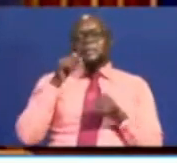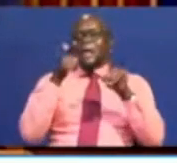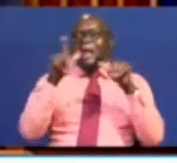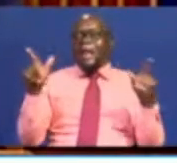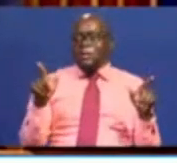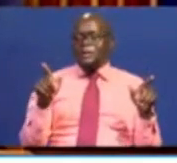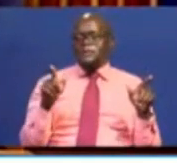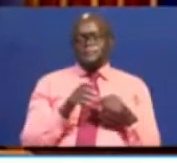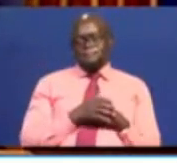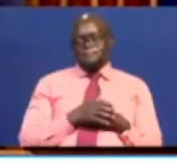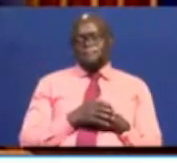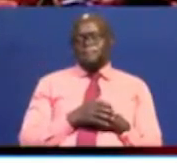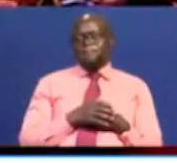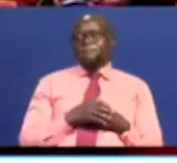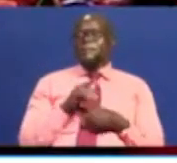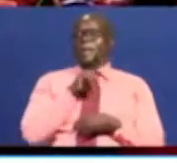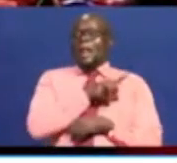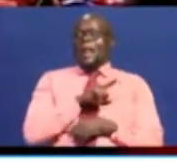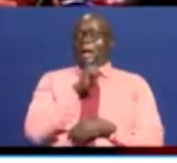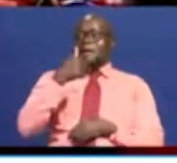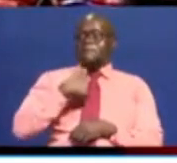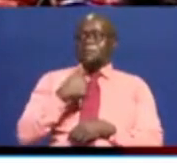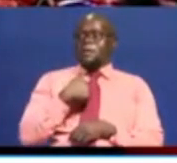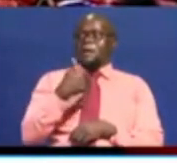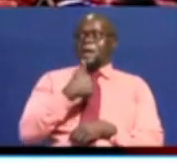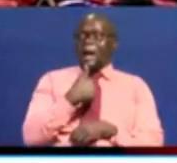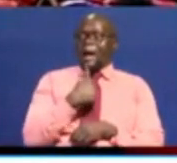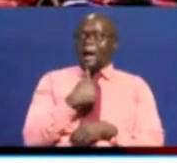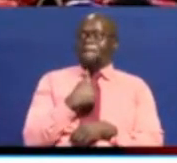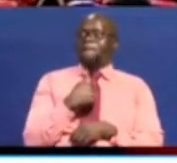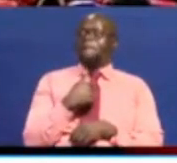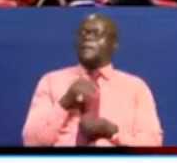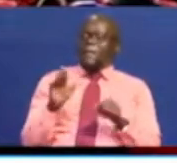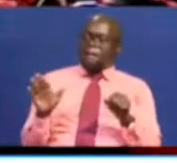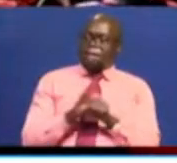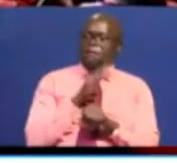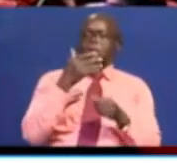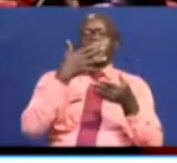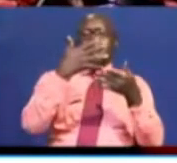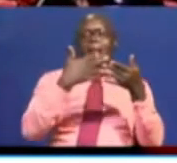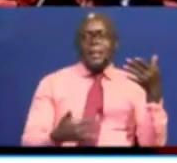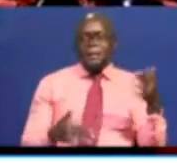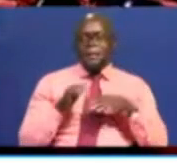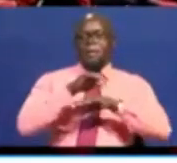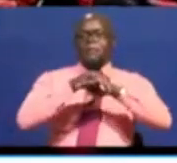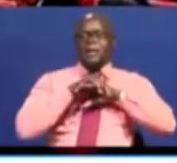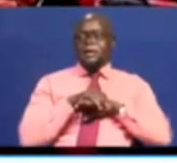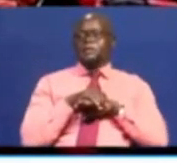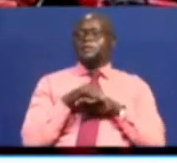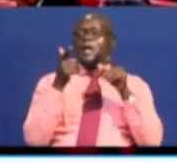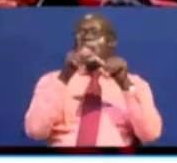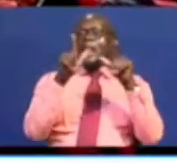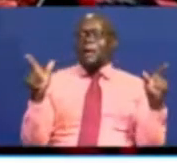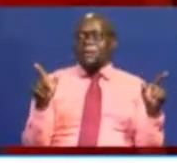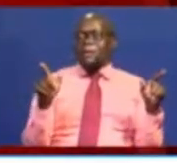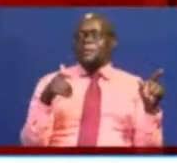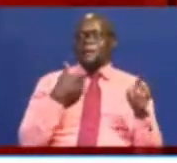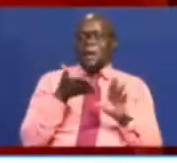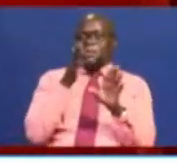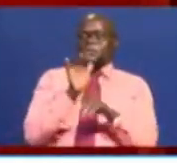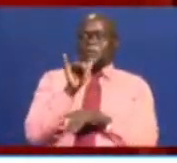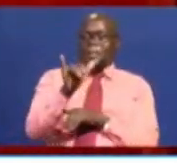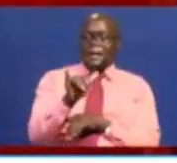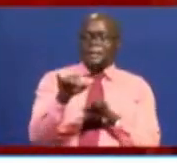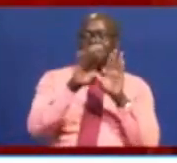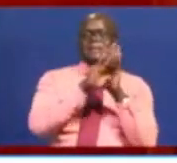and withdraw Mr. Speaker, that statement. Luckily for me, I have the full range of the English language. I will withdraw